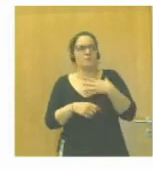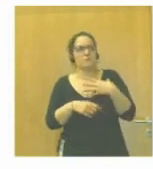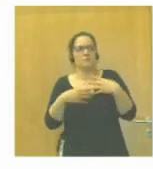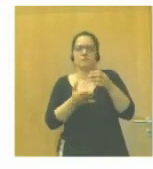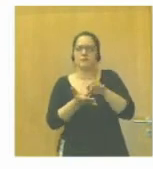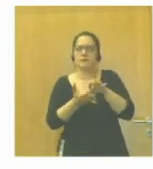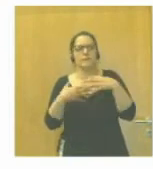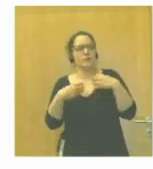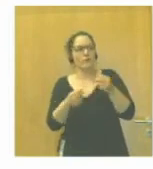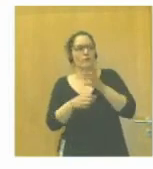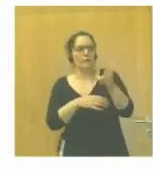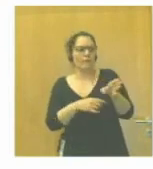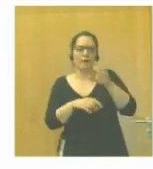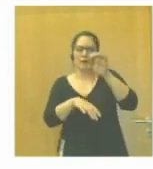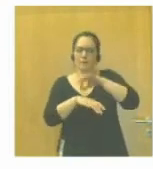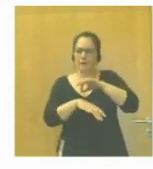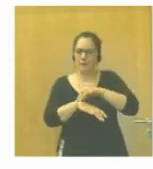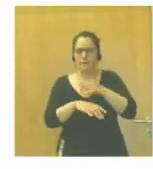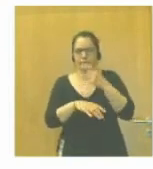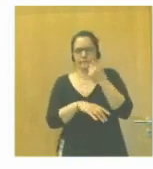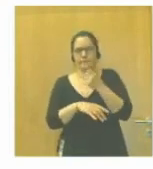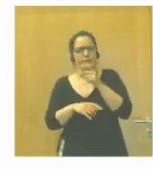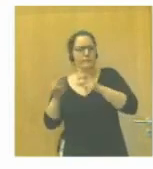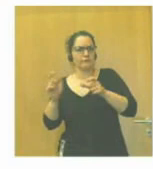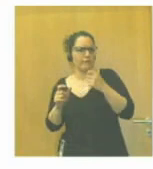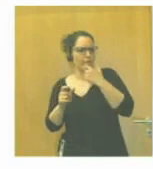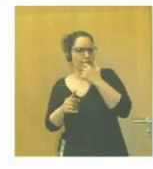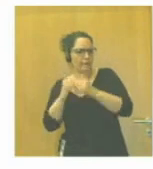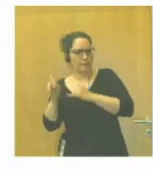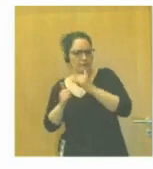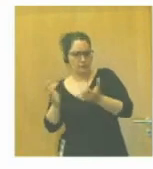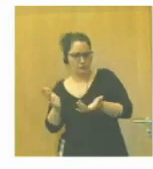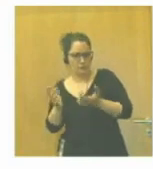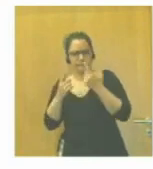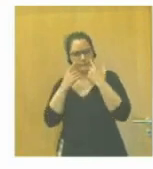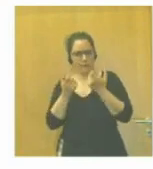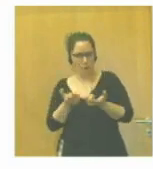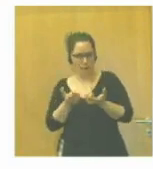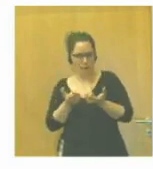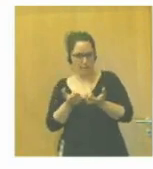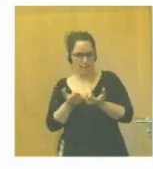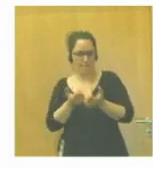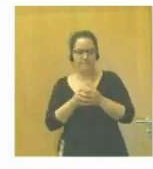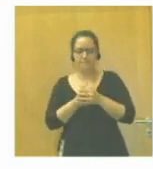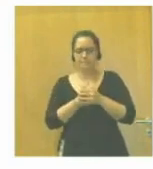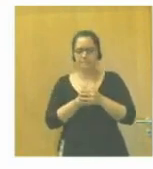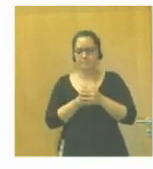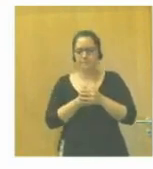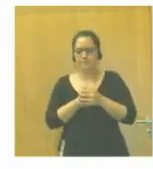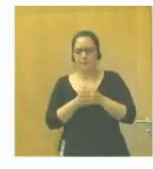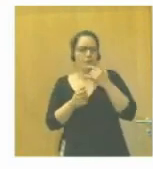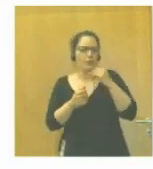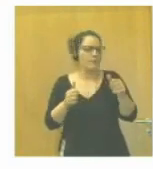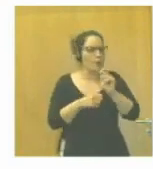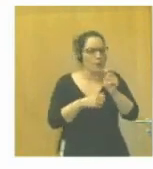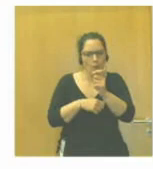And we found that fewer than 1/3 of the workforce strongly agreed that they were knowledgeable about warning signs for suicide. You can